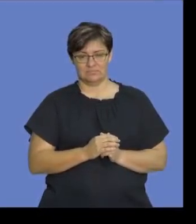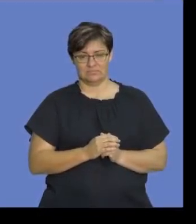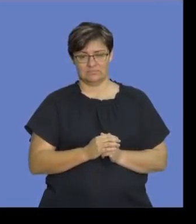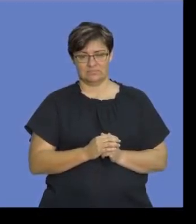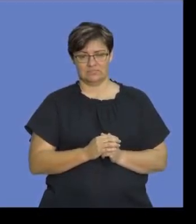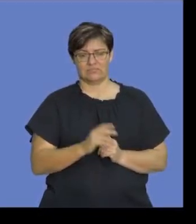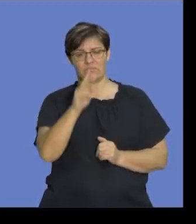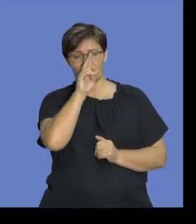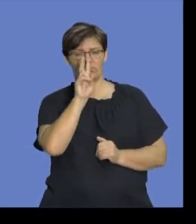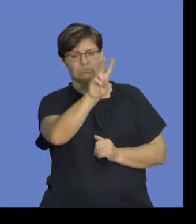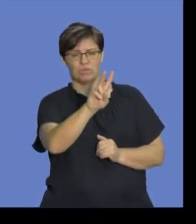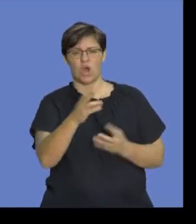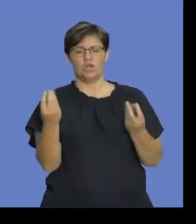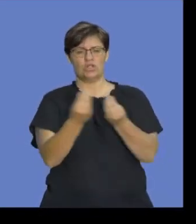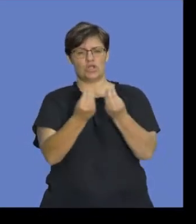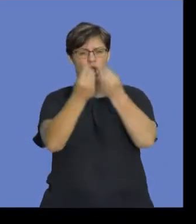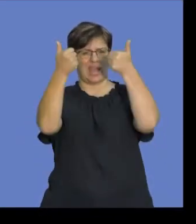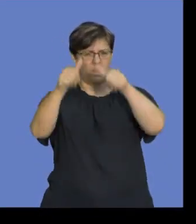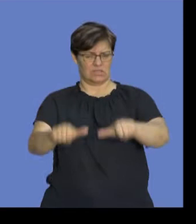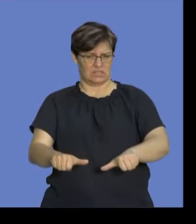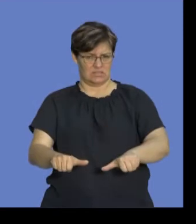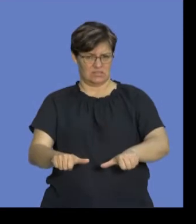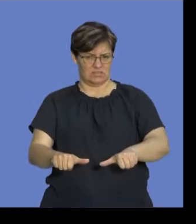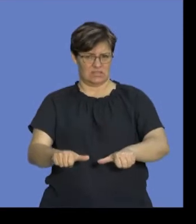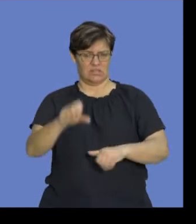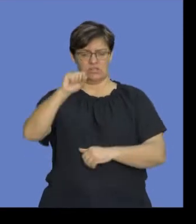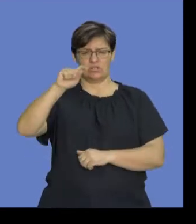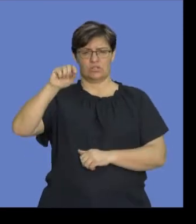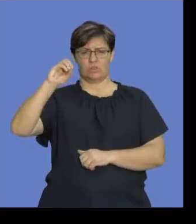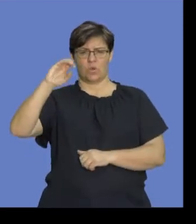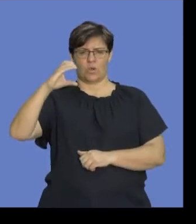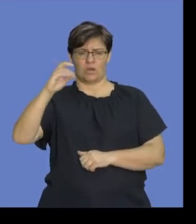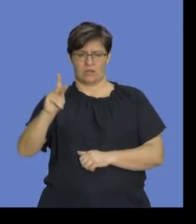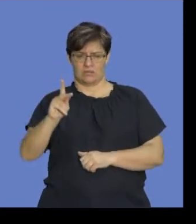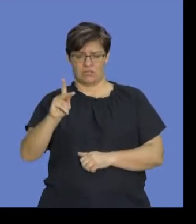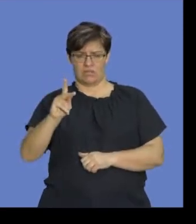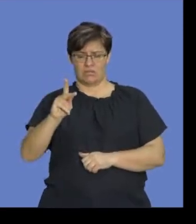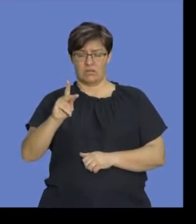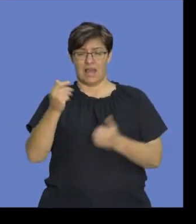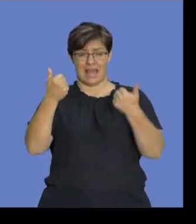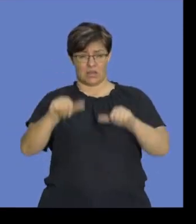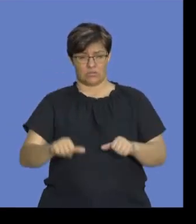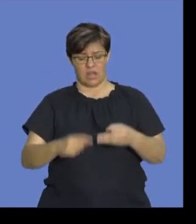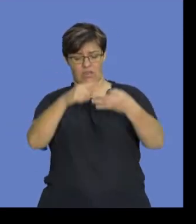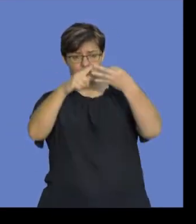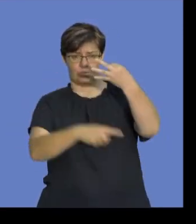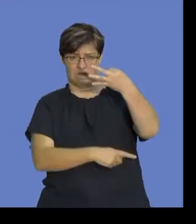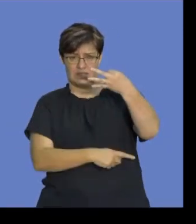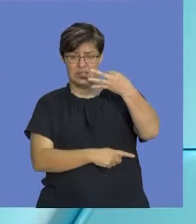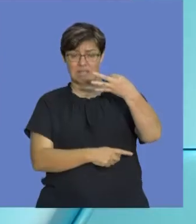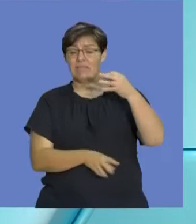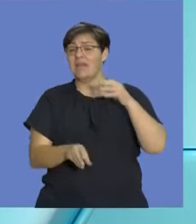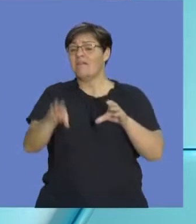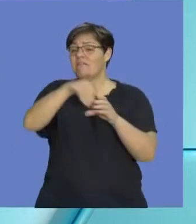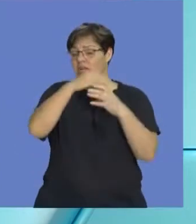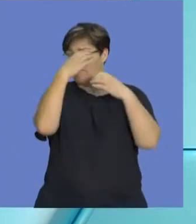Okay. When you're looking at your stock accounts, you're gonna have three stock accounts when dealing